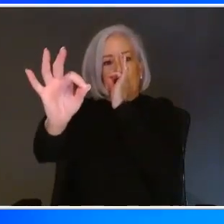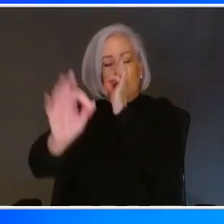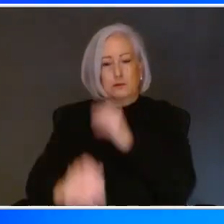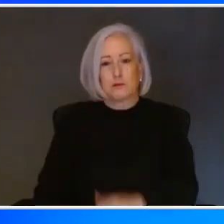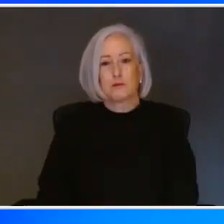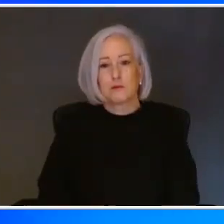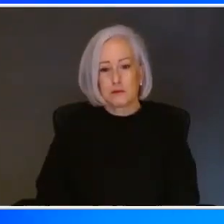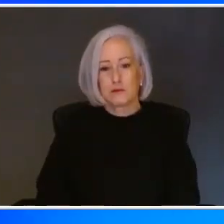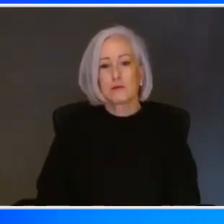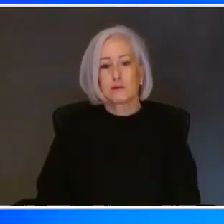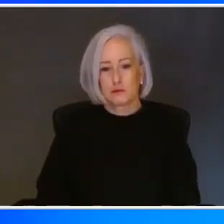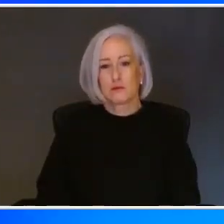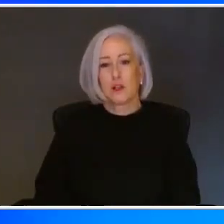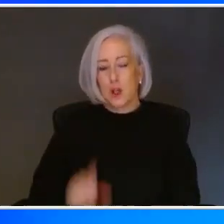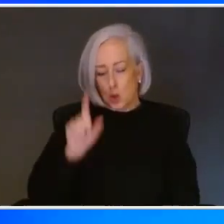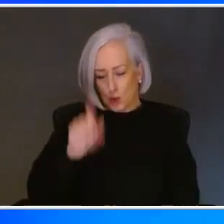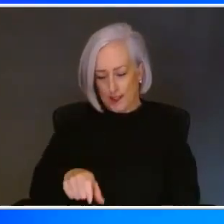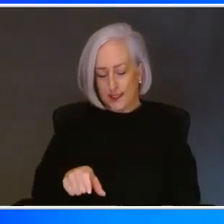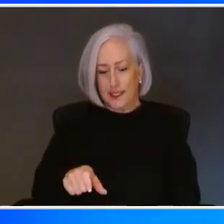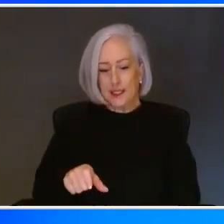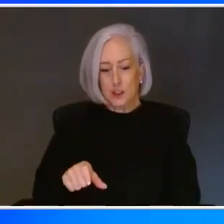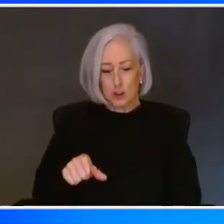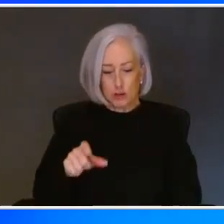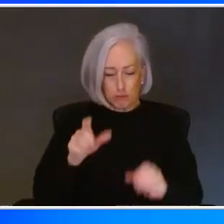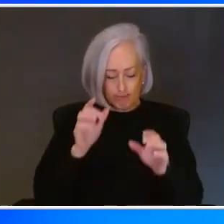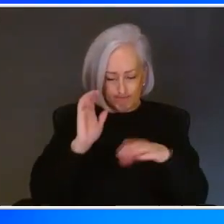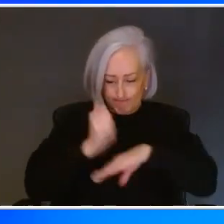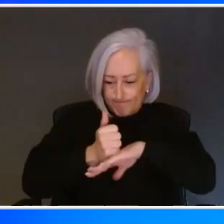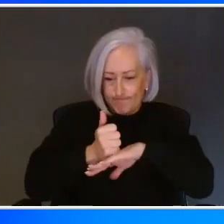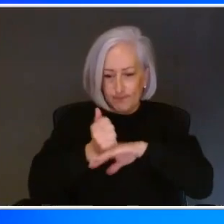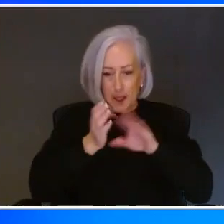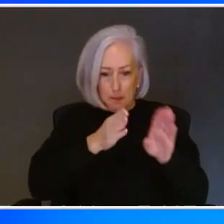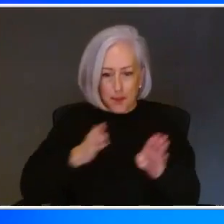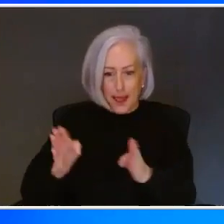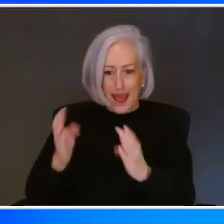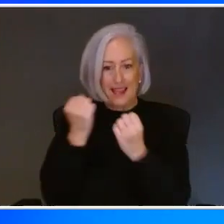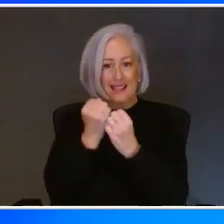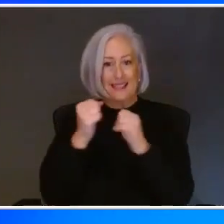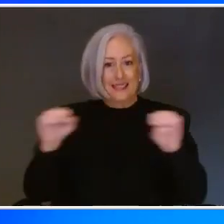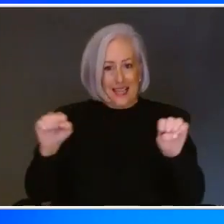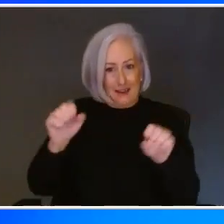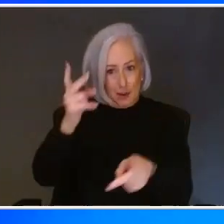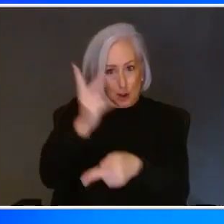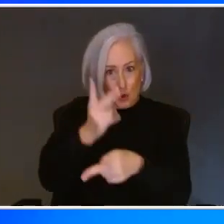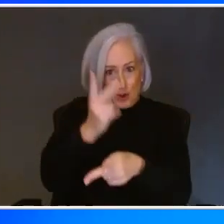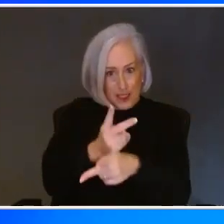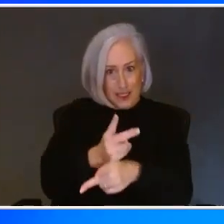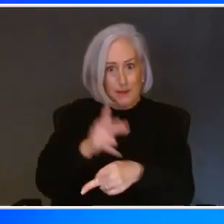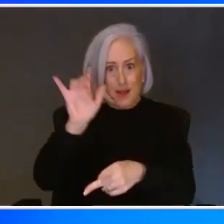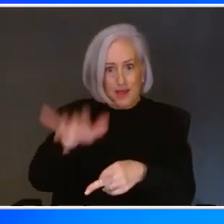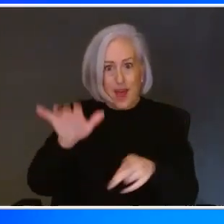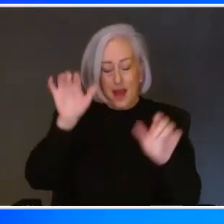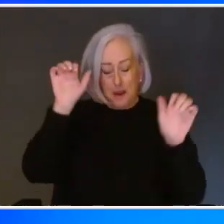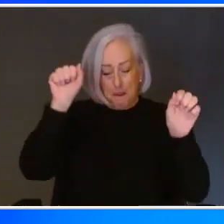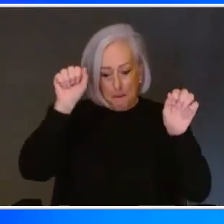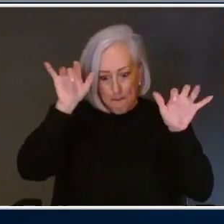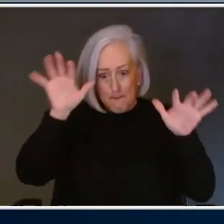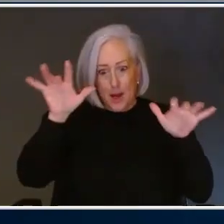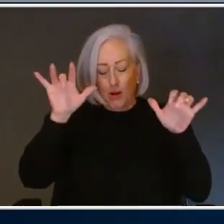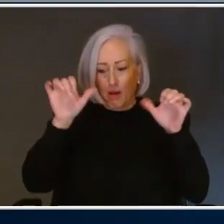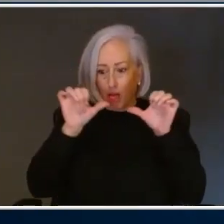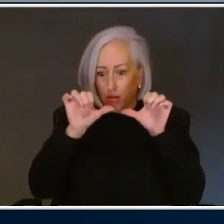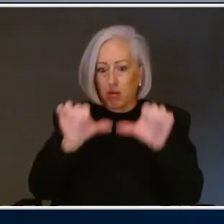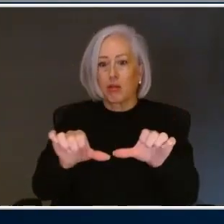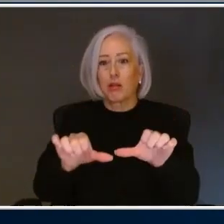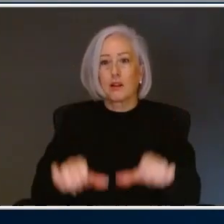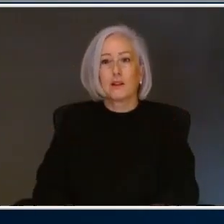come up with a plan that would be safe to preserve the miracle that was taking place in front of our eyes. How'd you keep that steady? And if